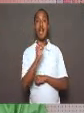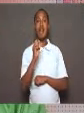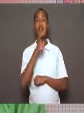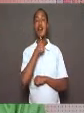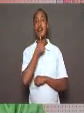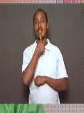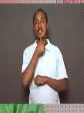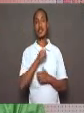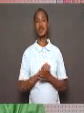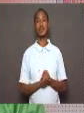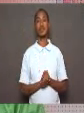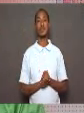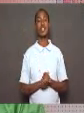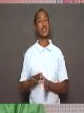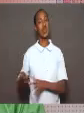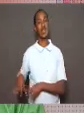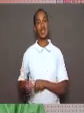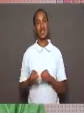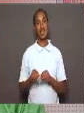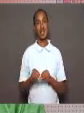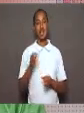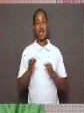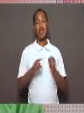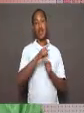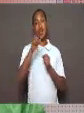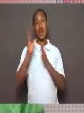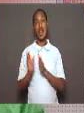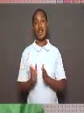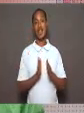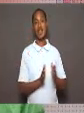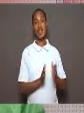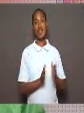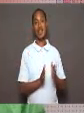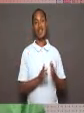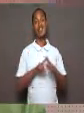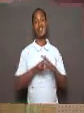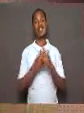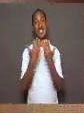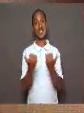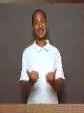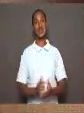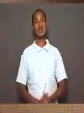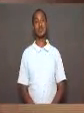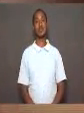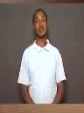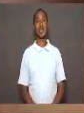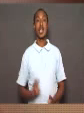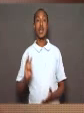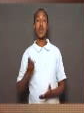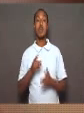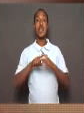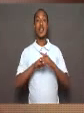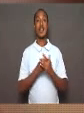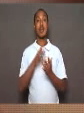acid. Students, if you are ready, then we will get started. We will